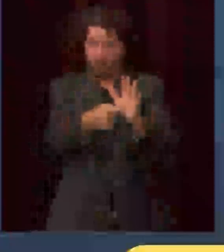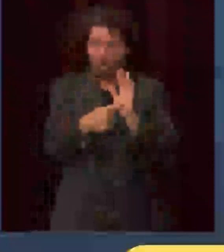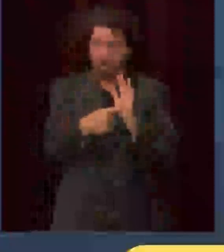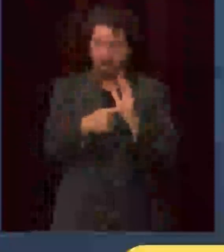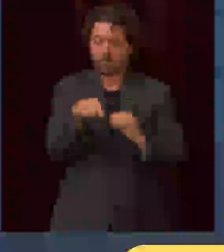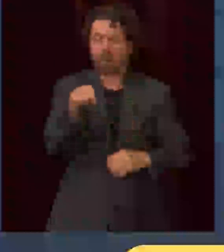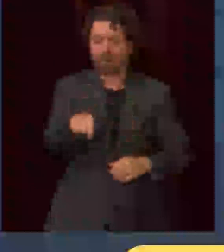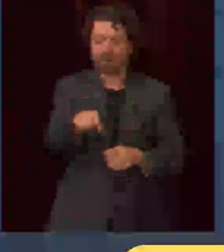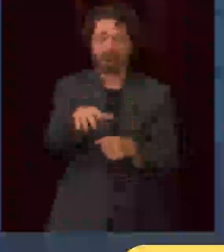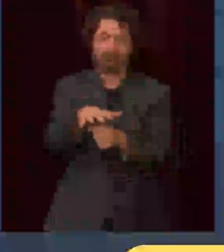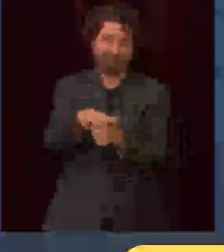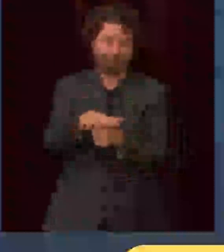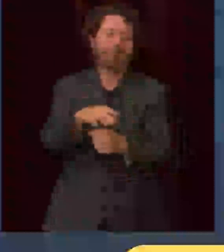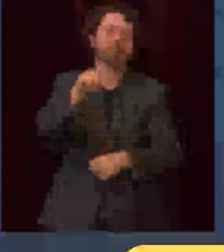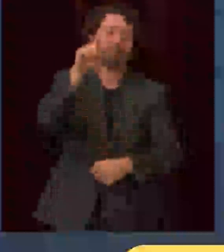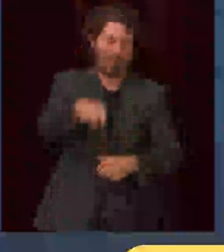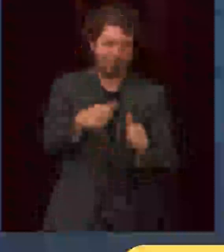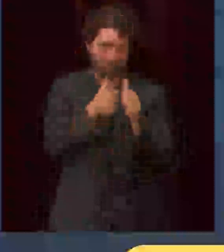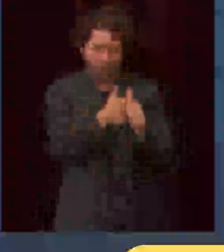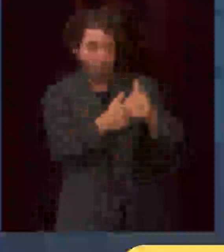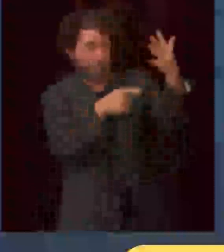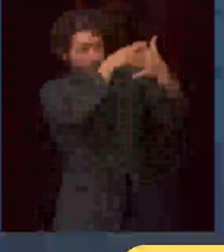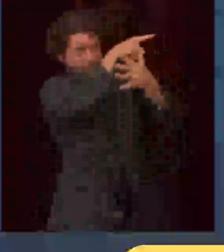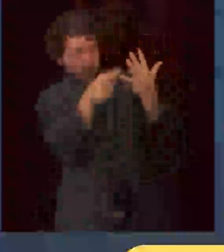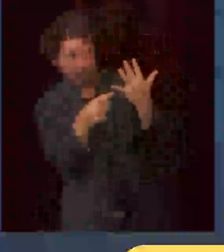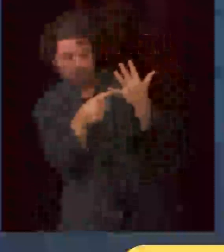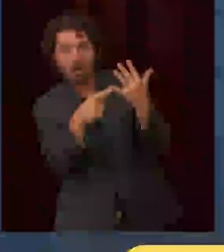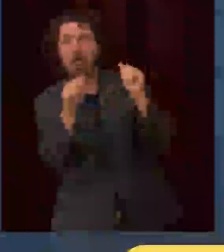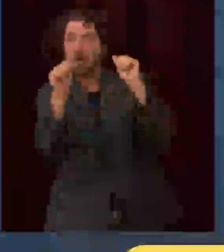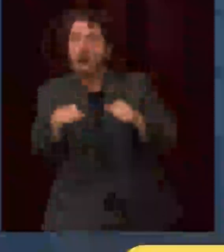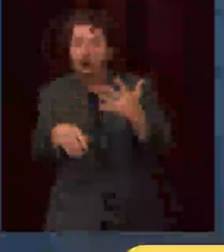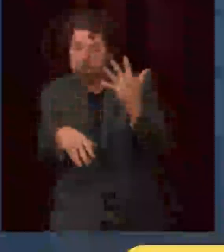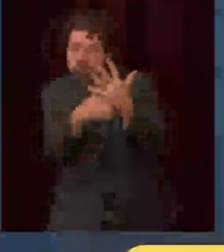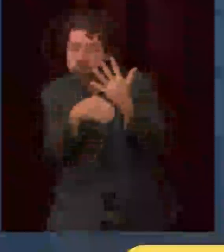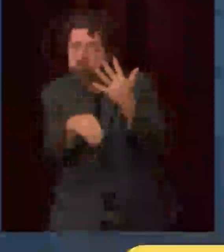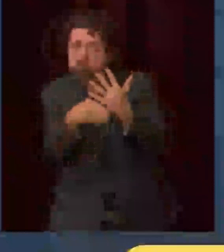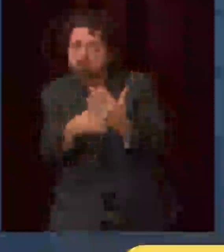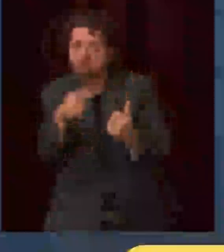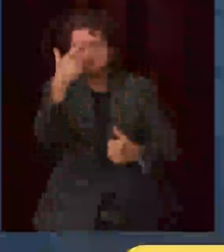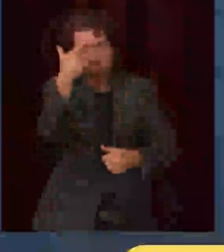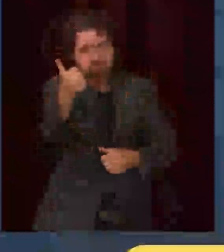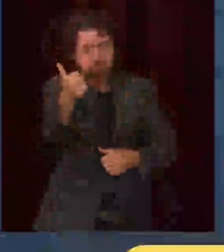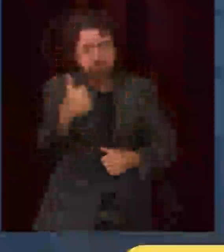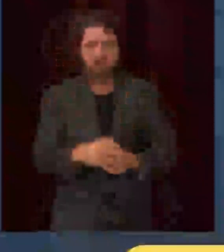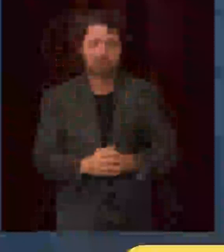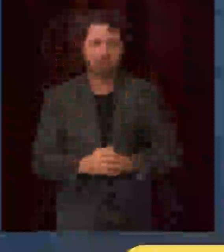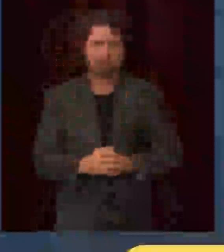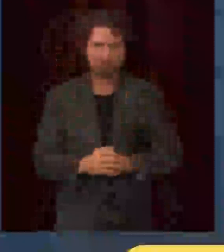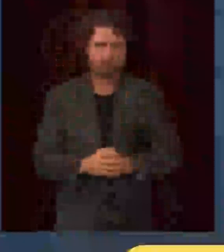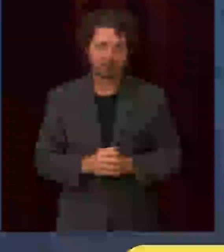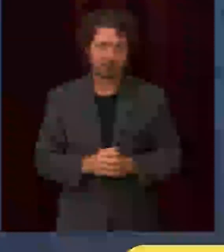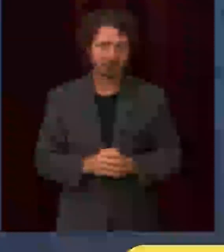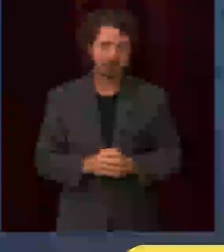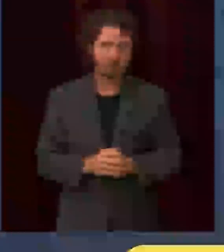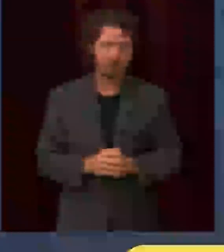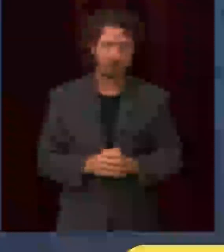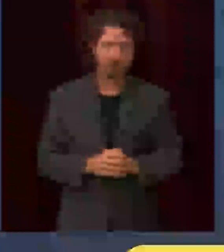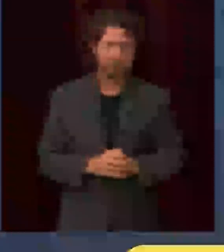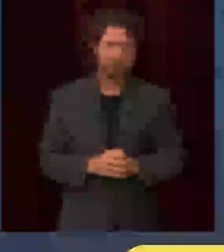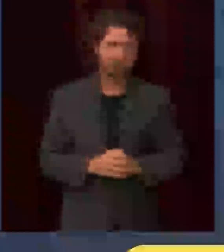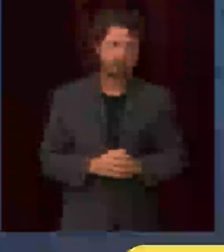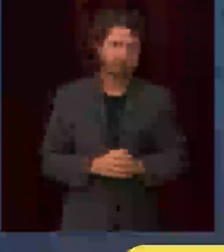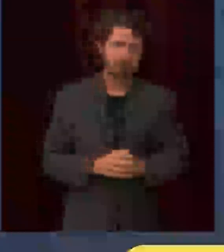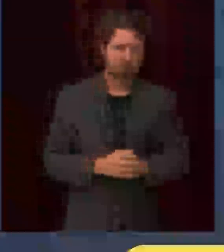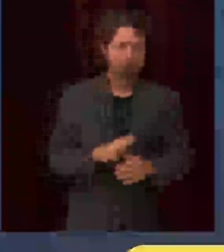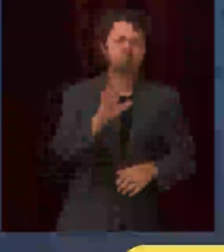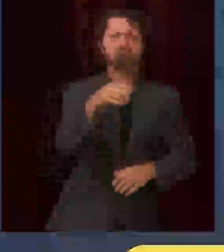remain. Next question comes from Hannah with Cairo Radio. By the way, there's one other thing I should add. Under